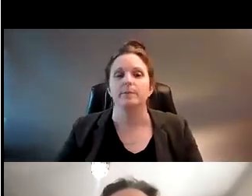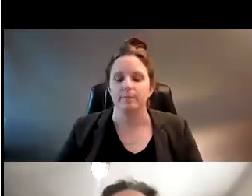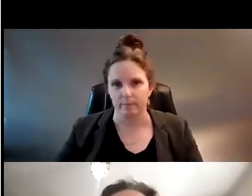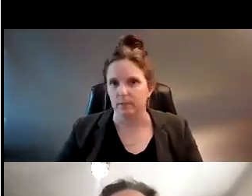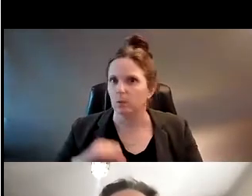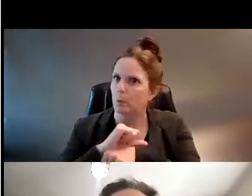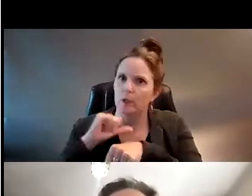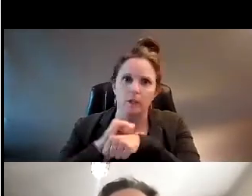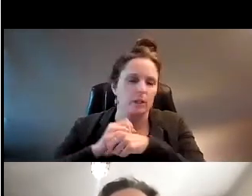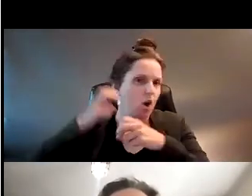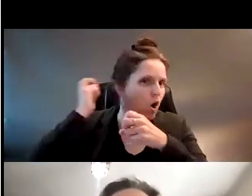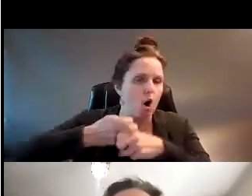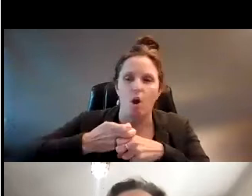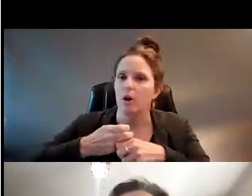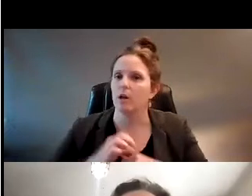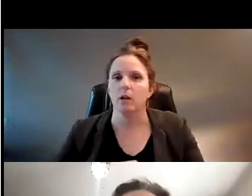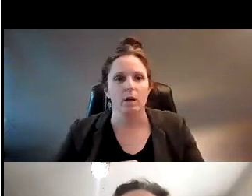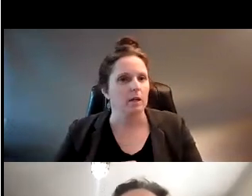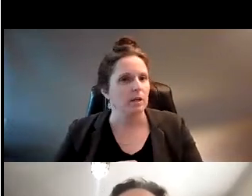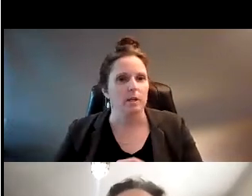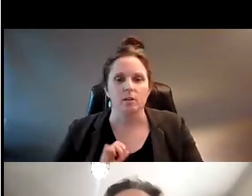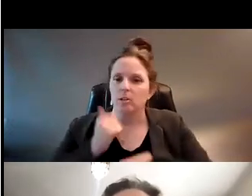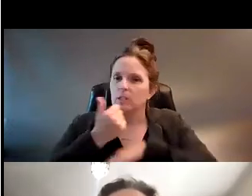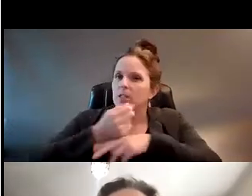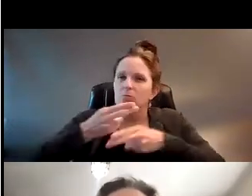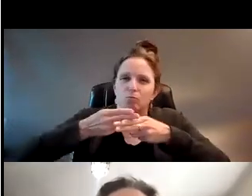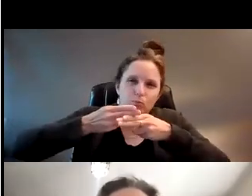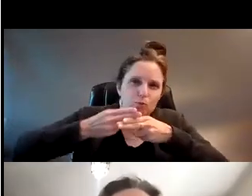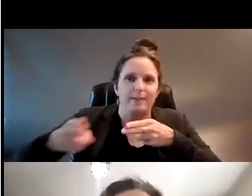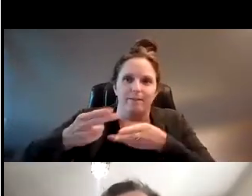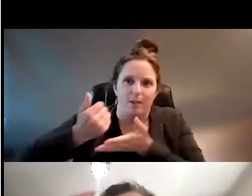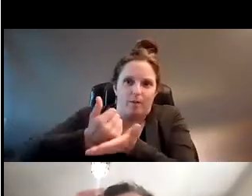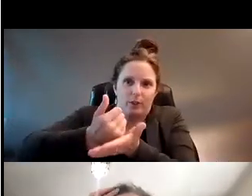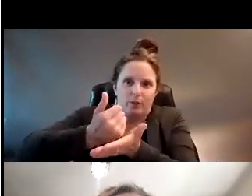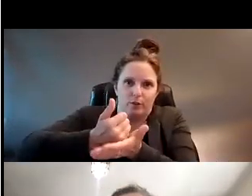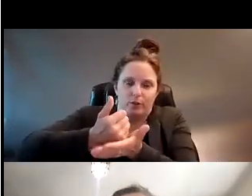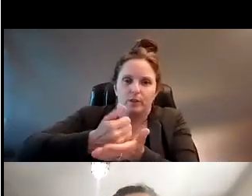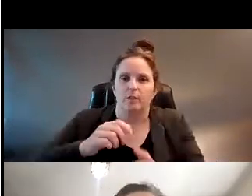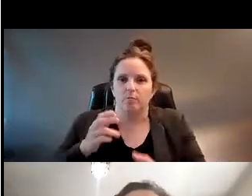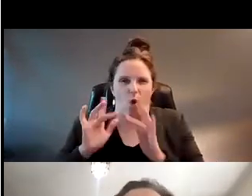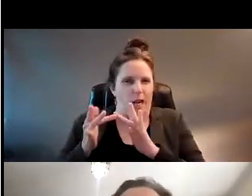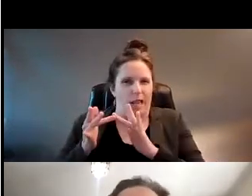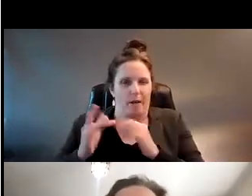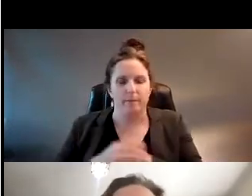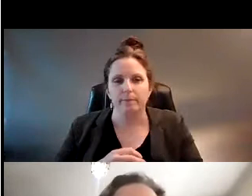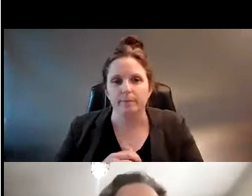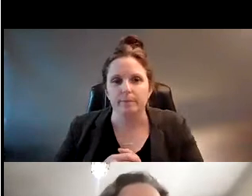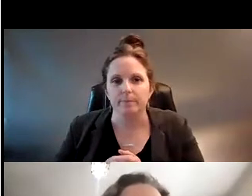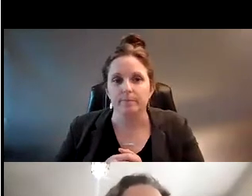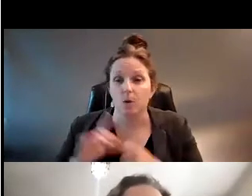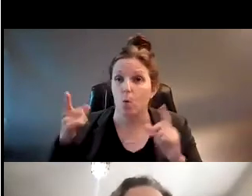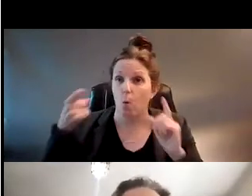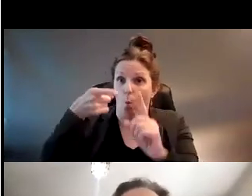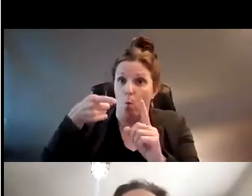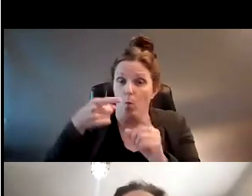hard to put together this very brief online intervention, which I'm going to tell you about. And the goal of this intervention